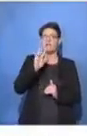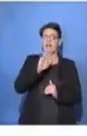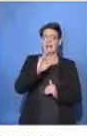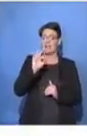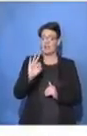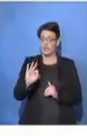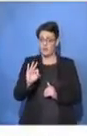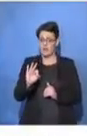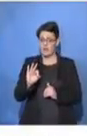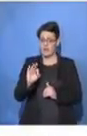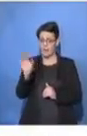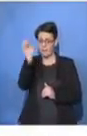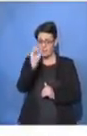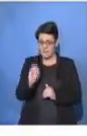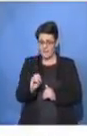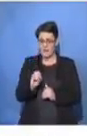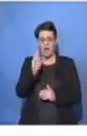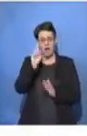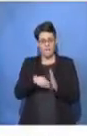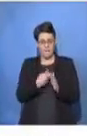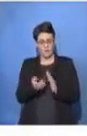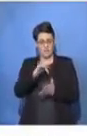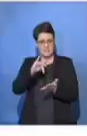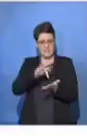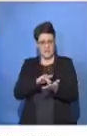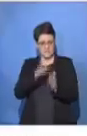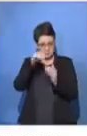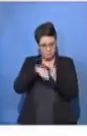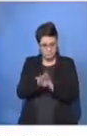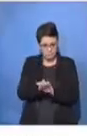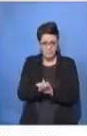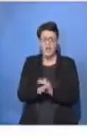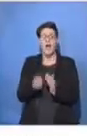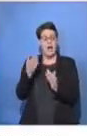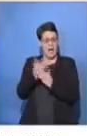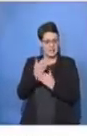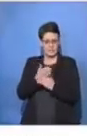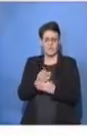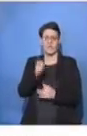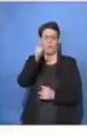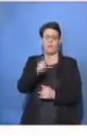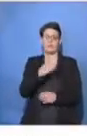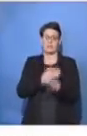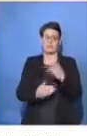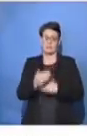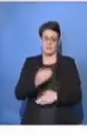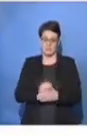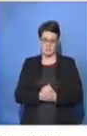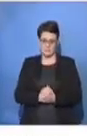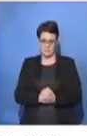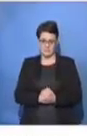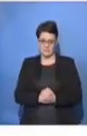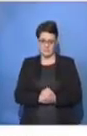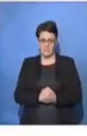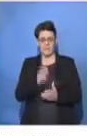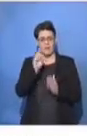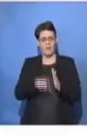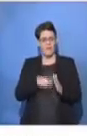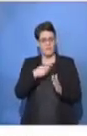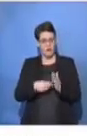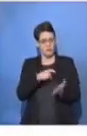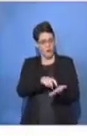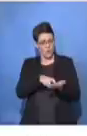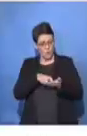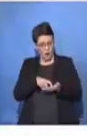93% of voting stations visited were accessible to persons with disabilities. Voters